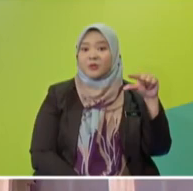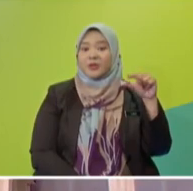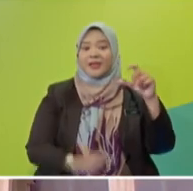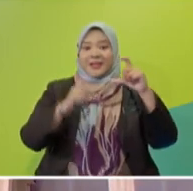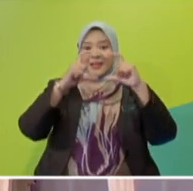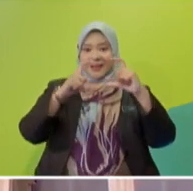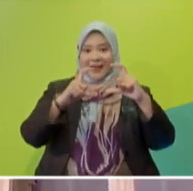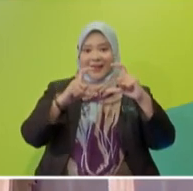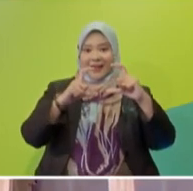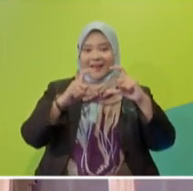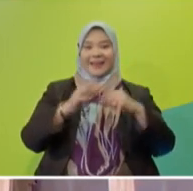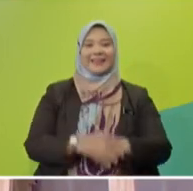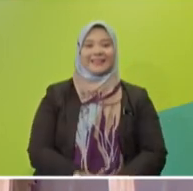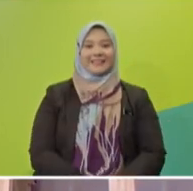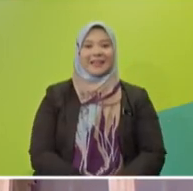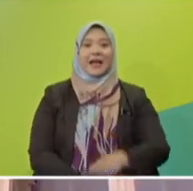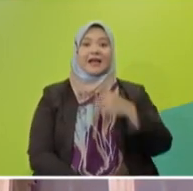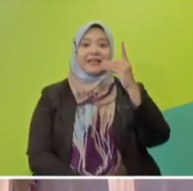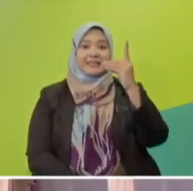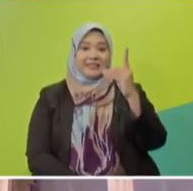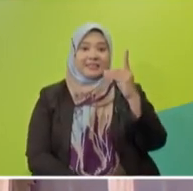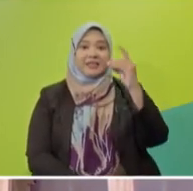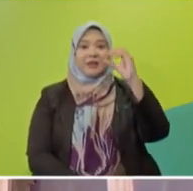Okay. Did I get it correct, teacher?